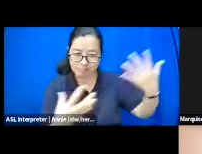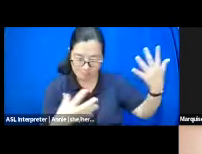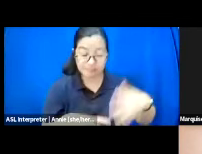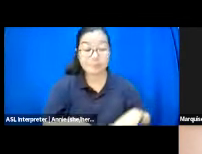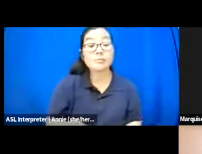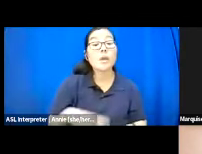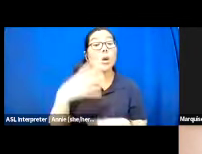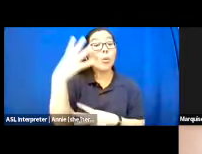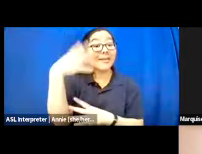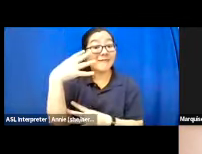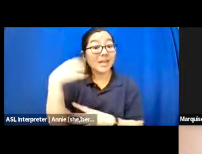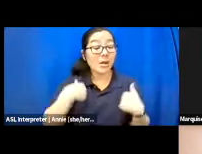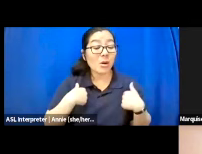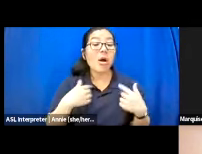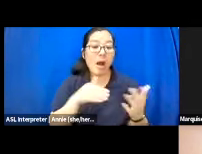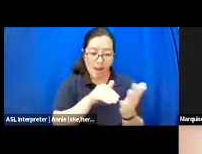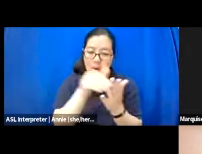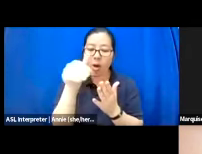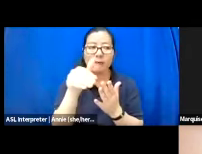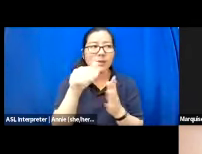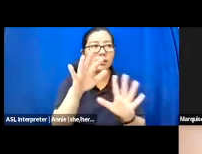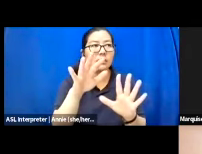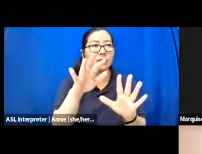you can see, I often try to explain a picture